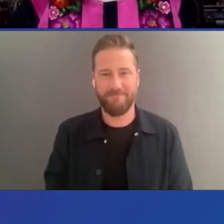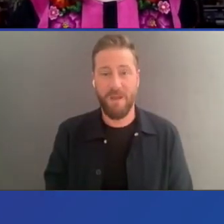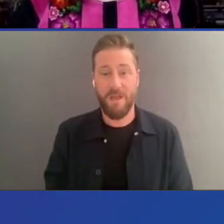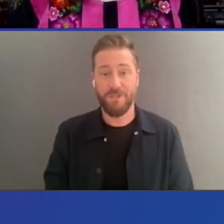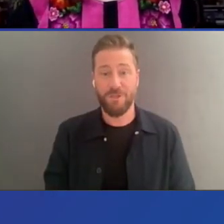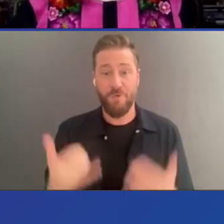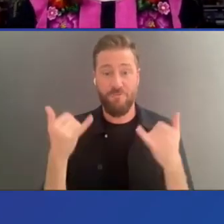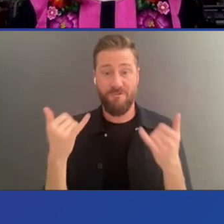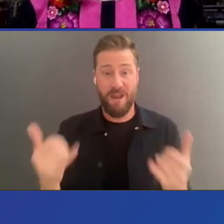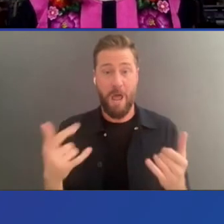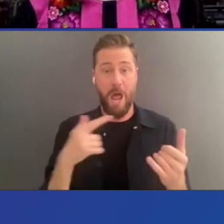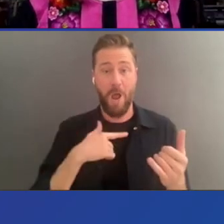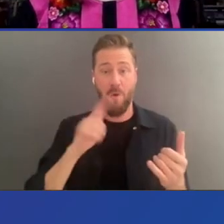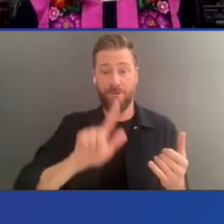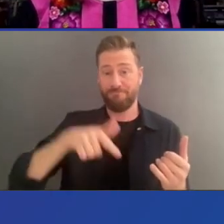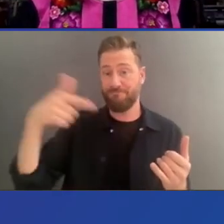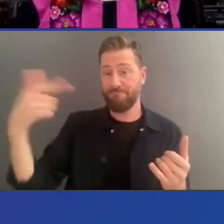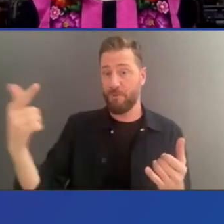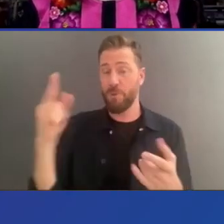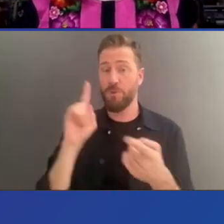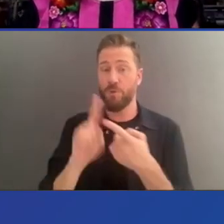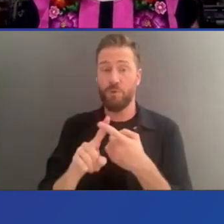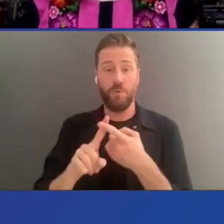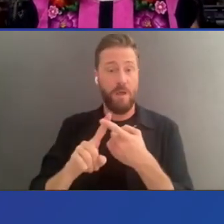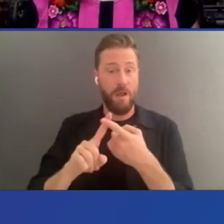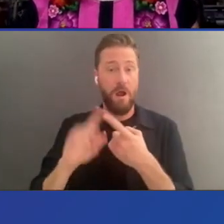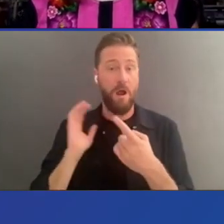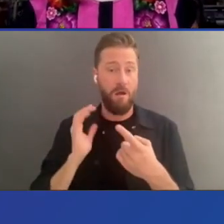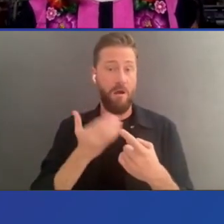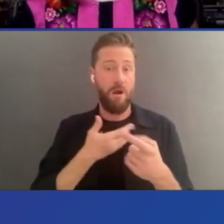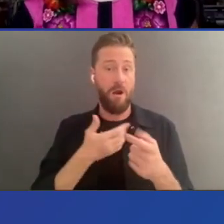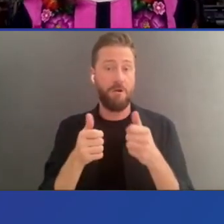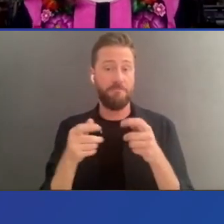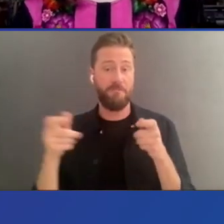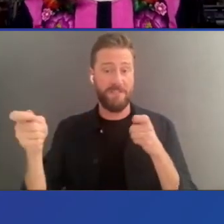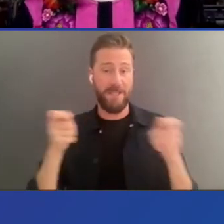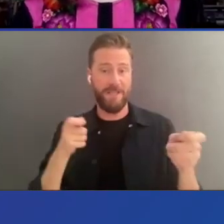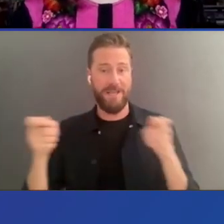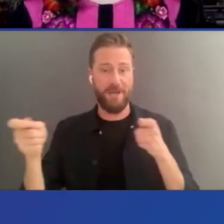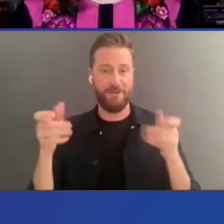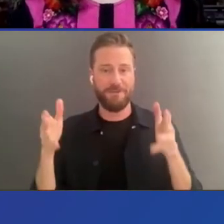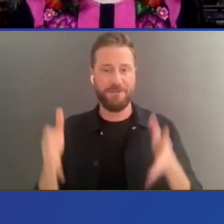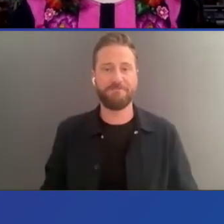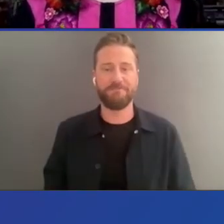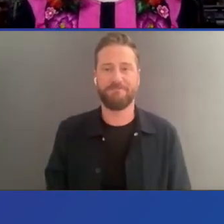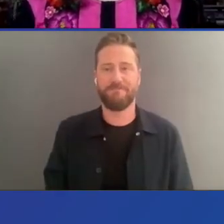at this point, I will turn it back over to our facilitators.